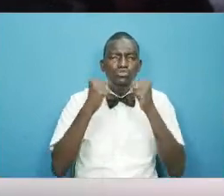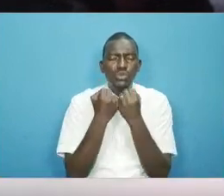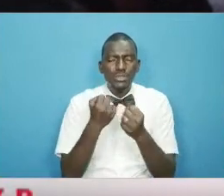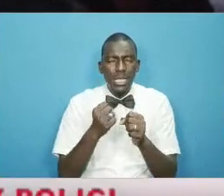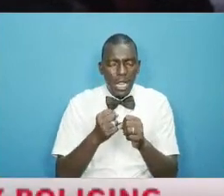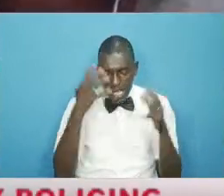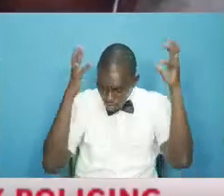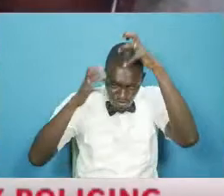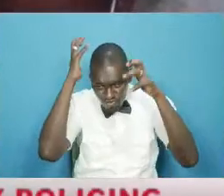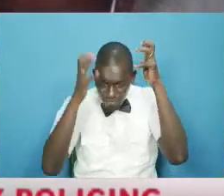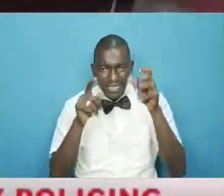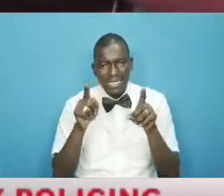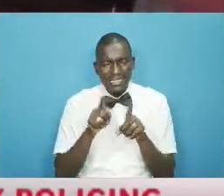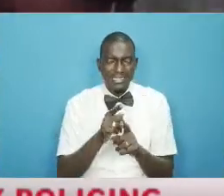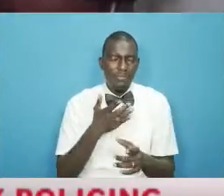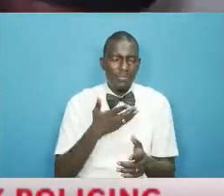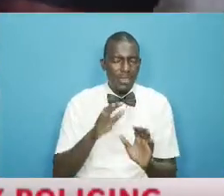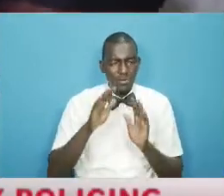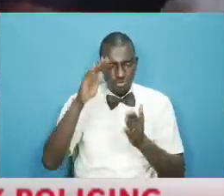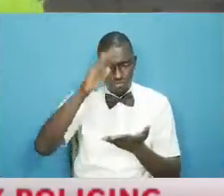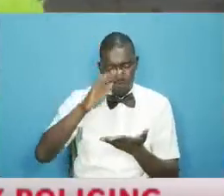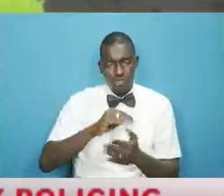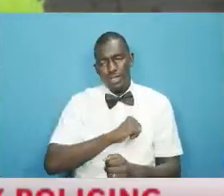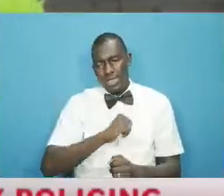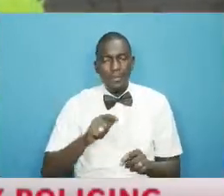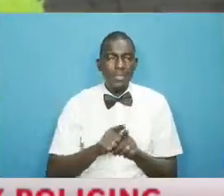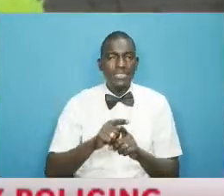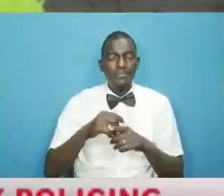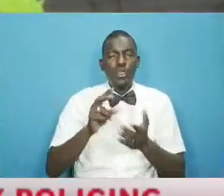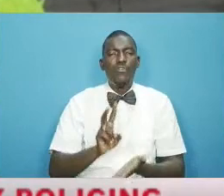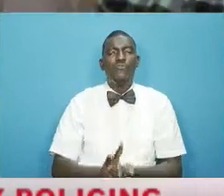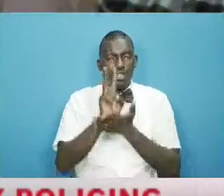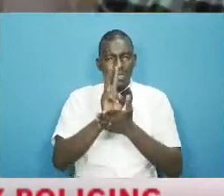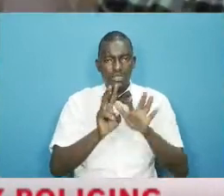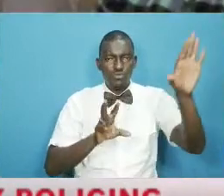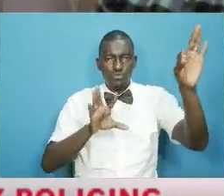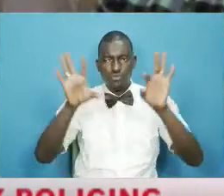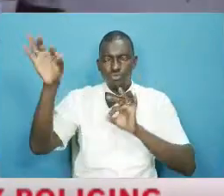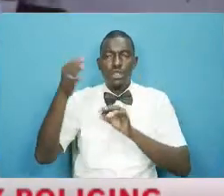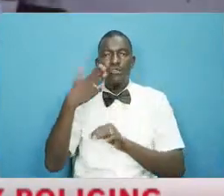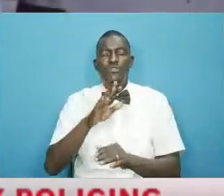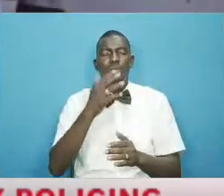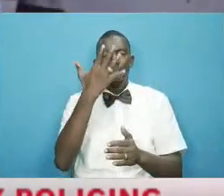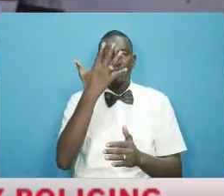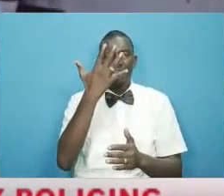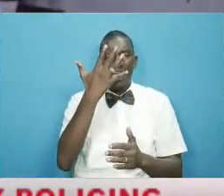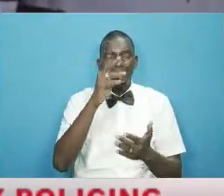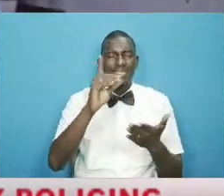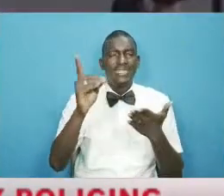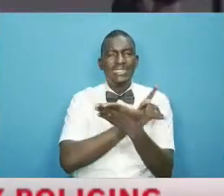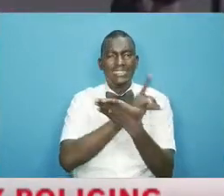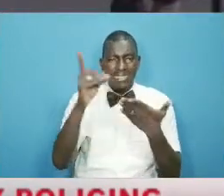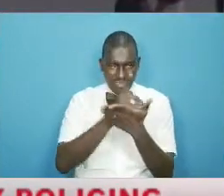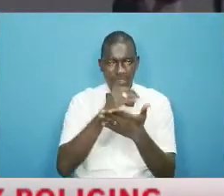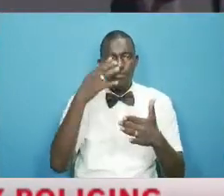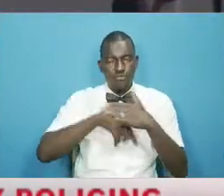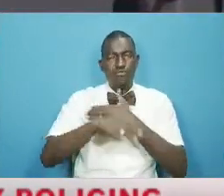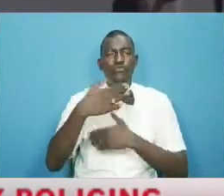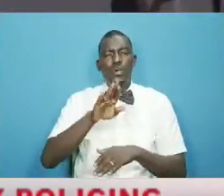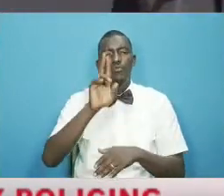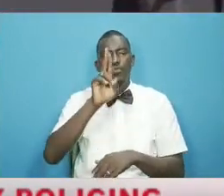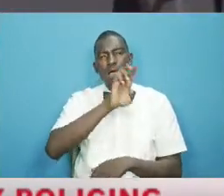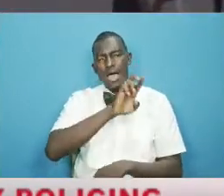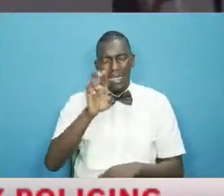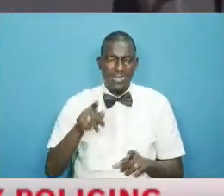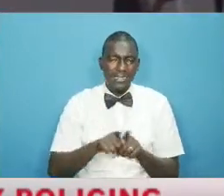of crime. The volunteers being trained were drawn from 5 districts in the region. Samuel Jemelusi, a retired Inspector General